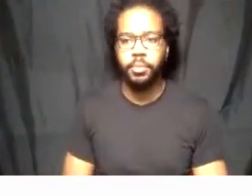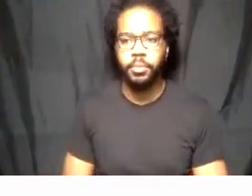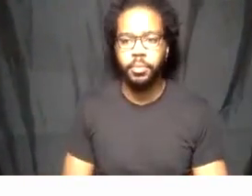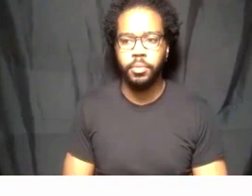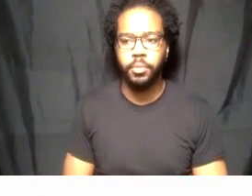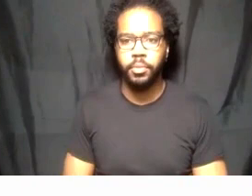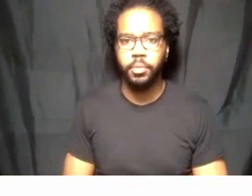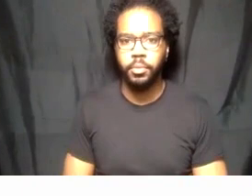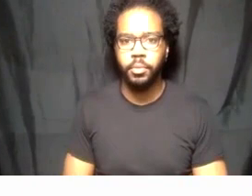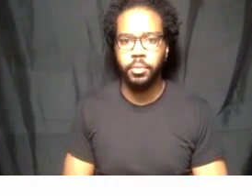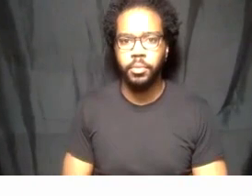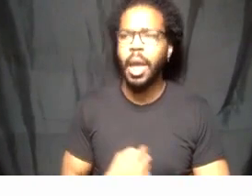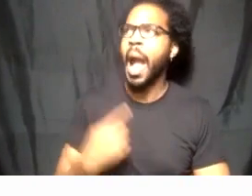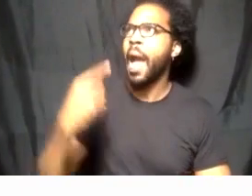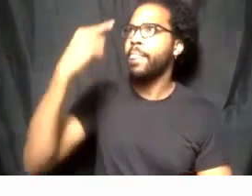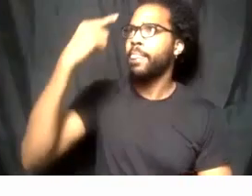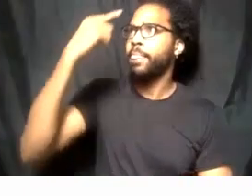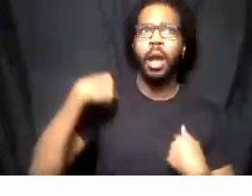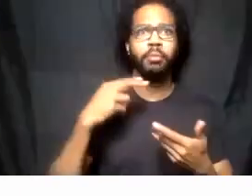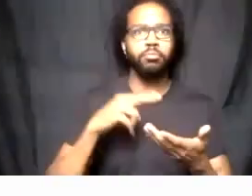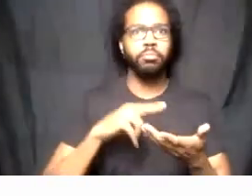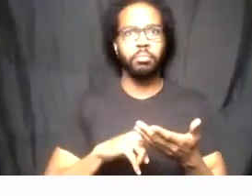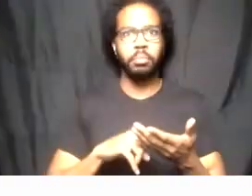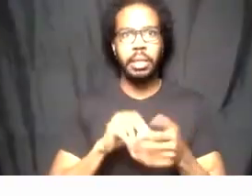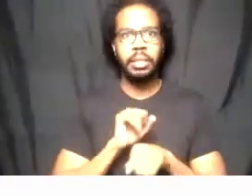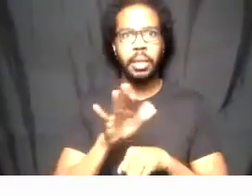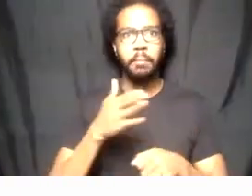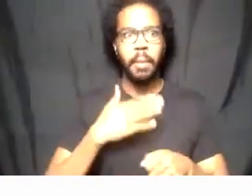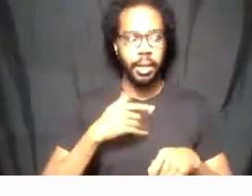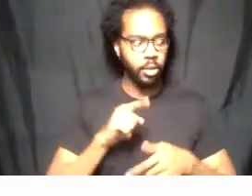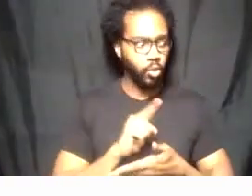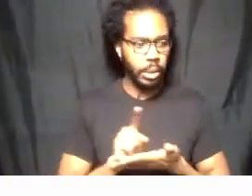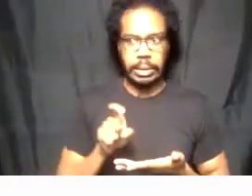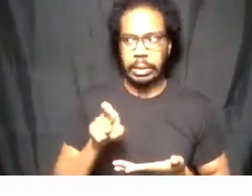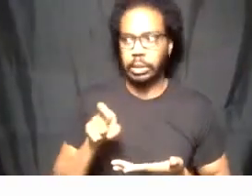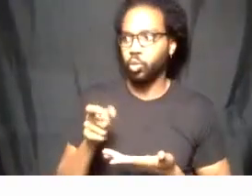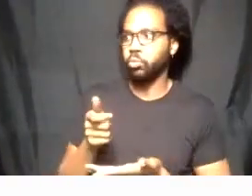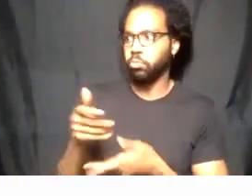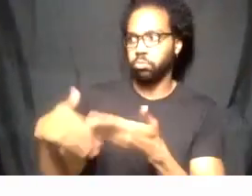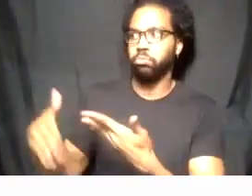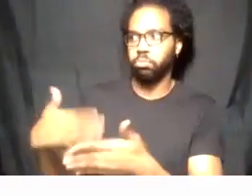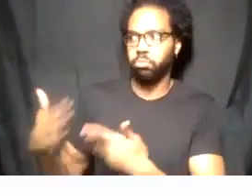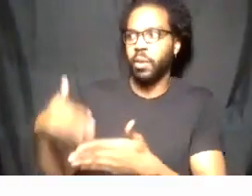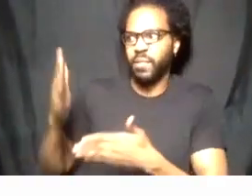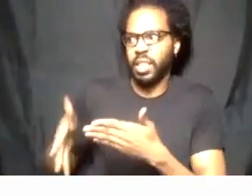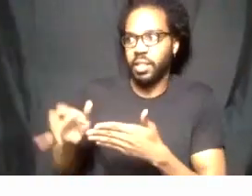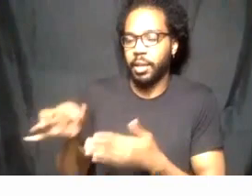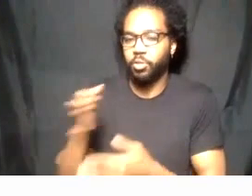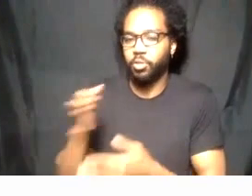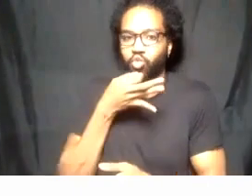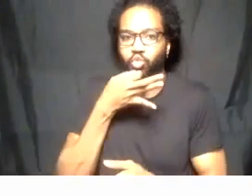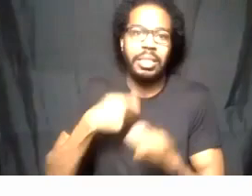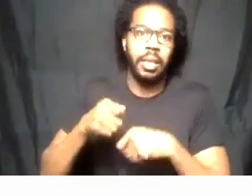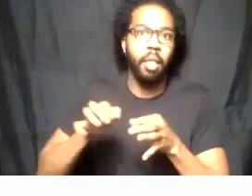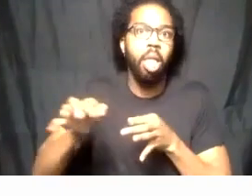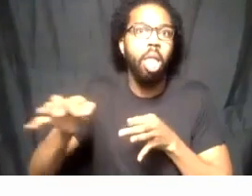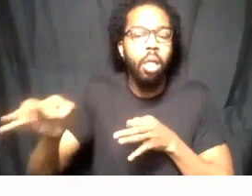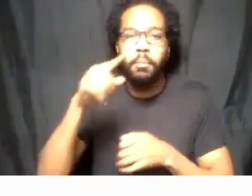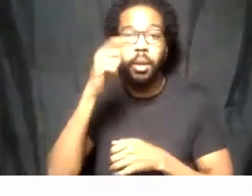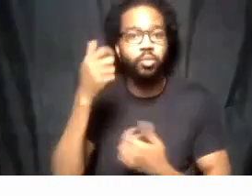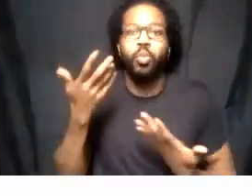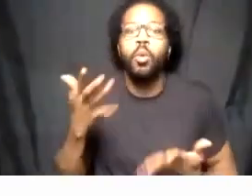I thought of that as I logged on and sent mine in this week. And so it is essential that we get that done sooner rather than later because we do